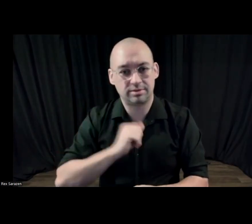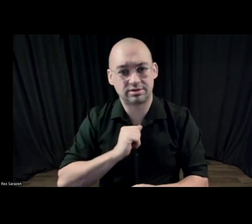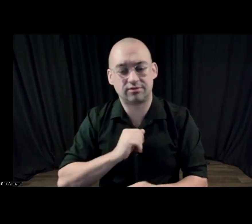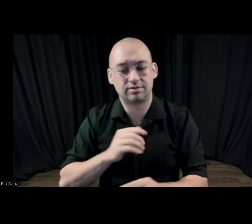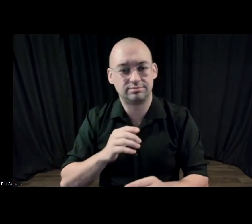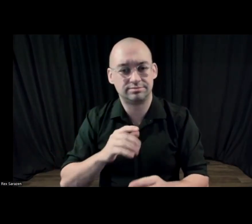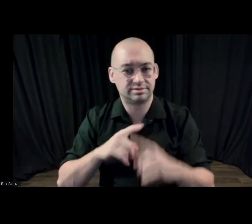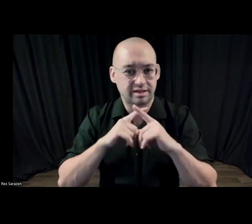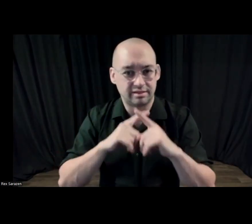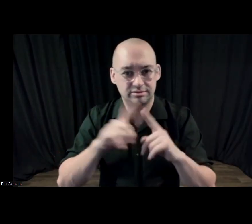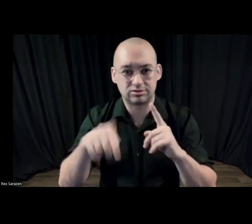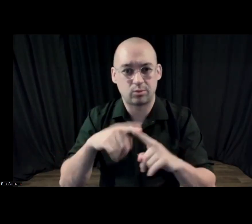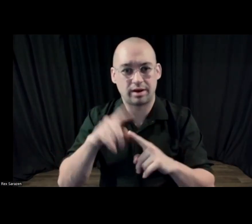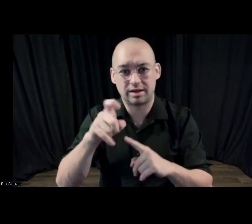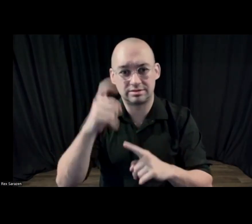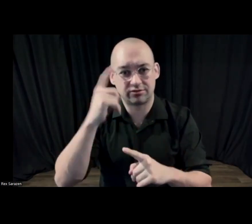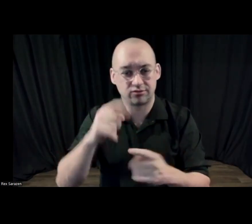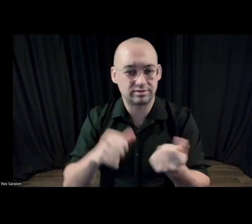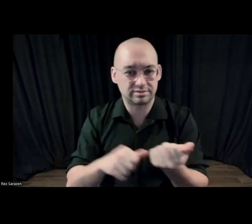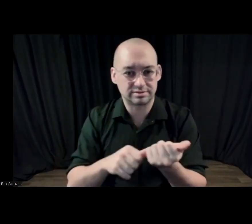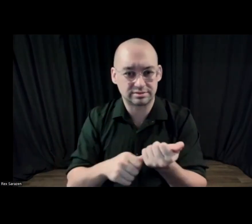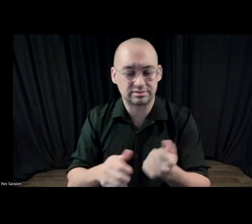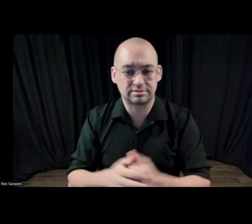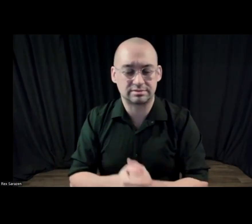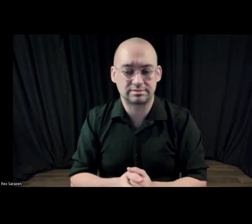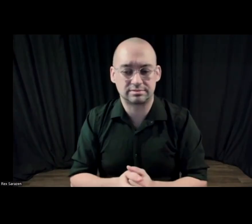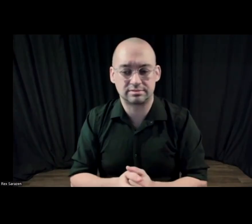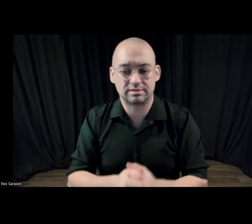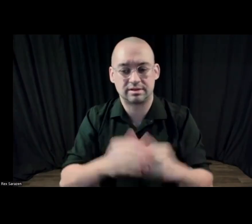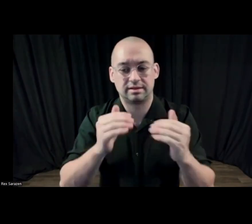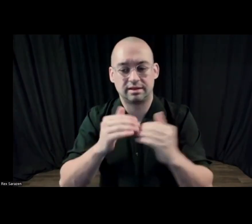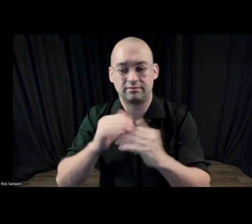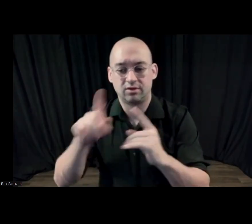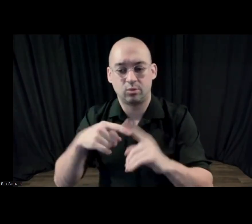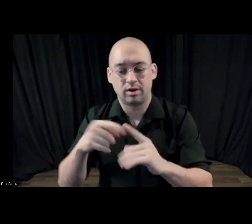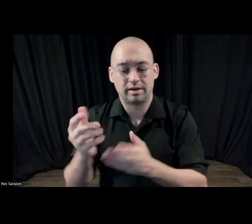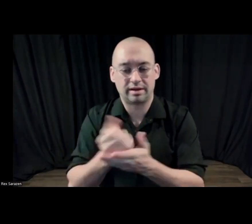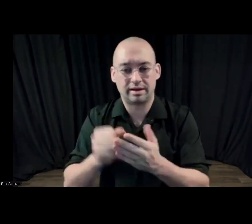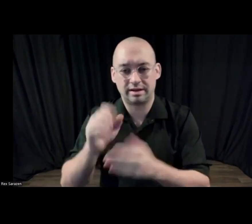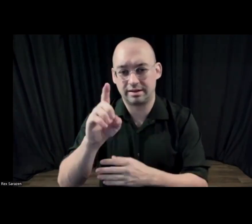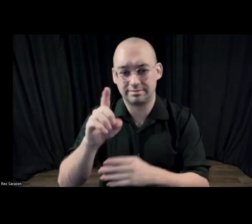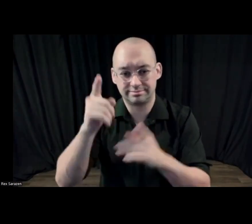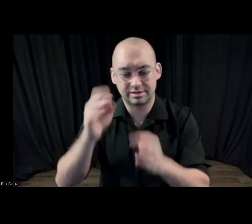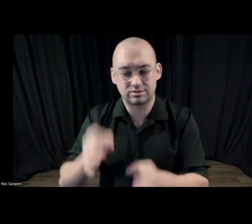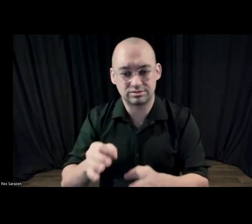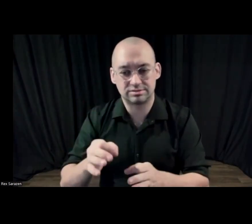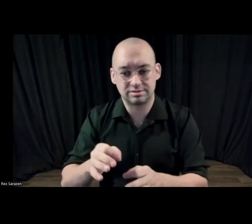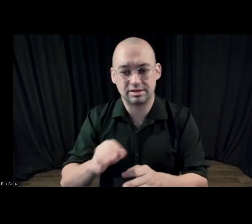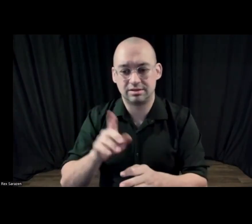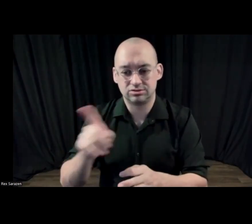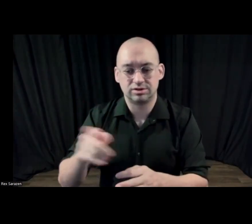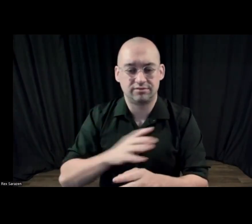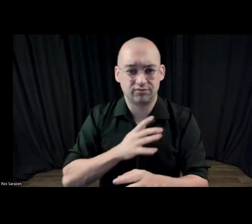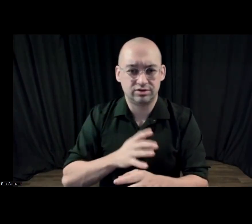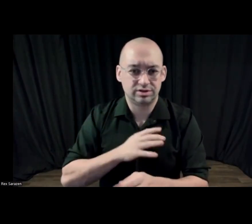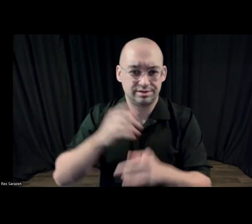to ask for assistance. Even when we were trying to get her diagnosed before she was officially diagnosed with Alzheimer's. You